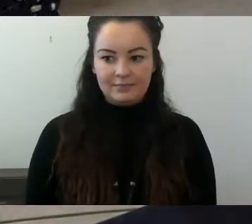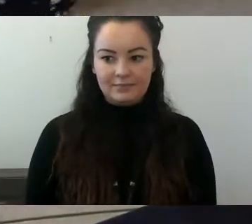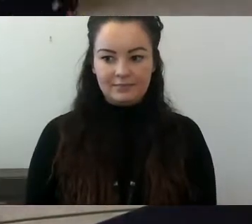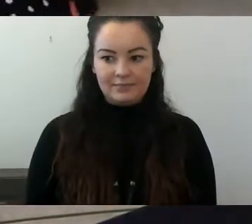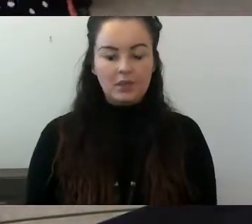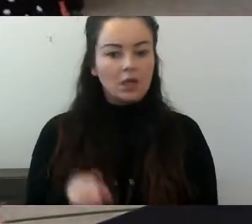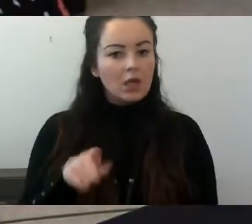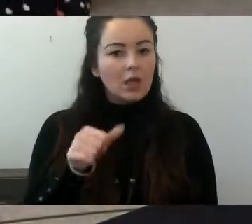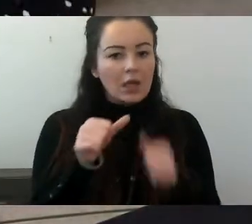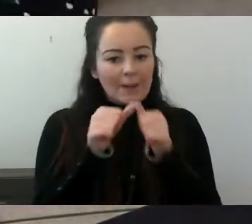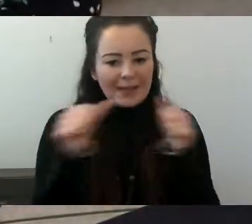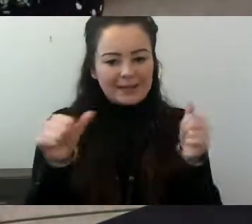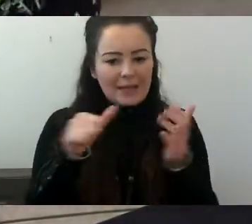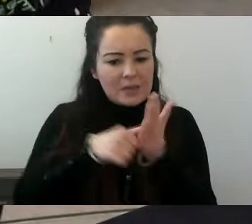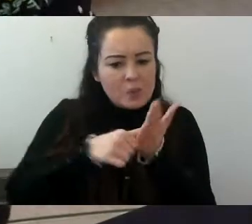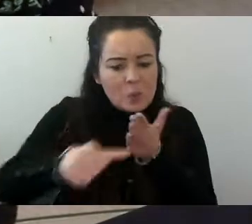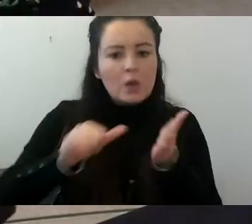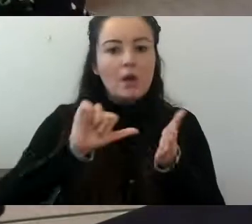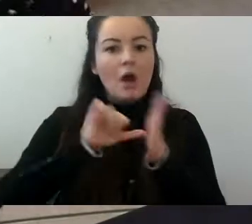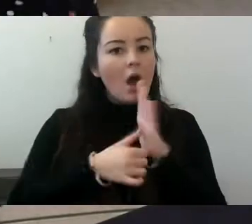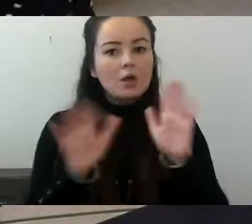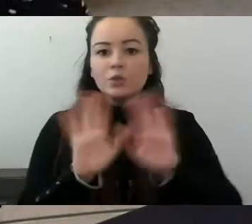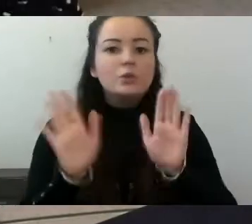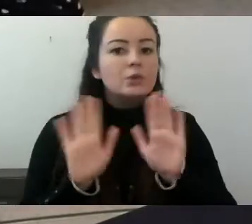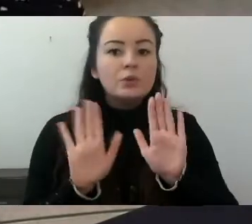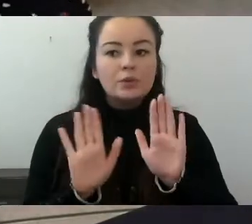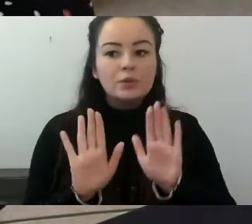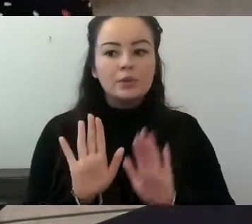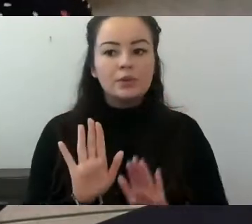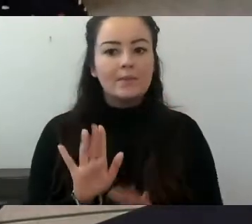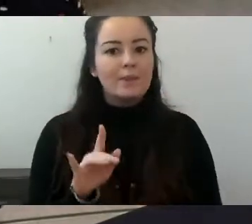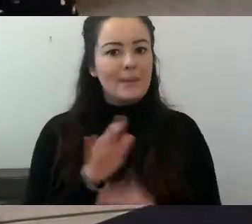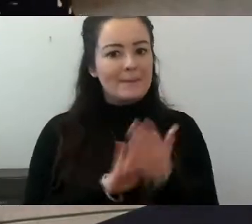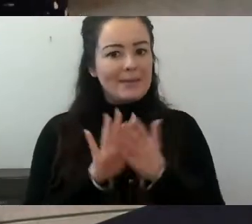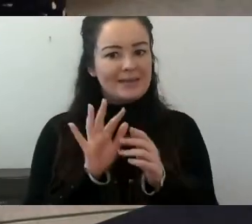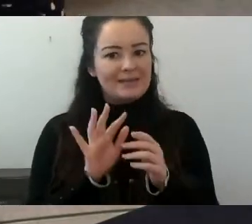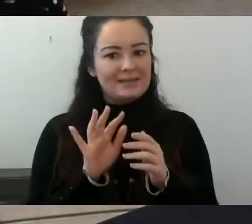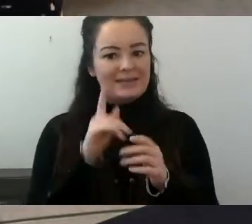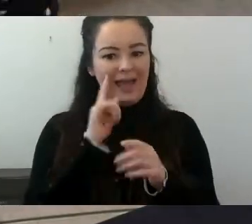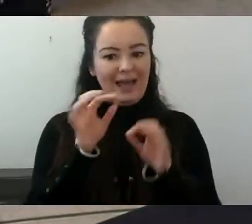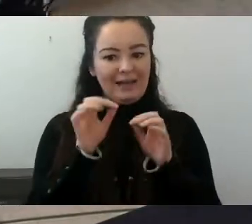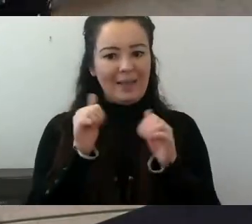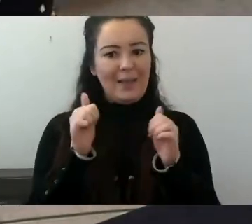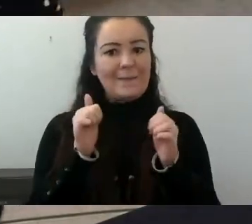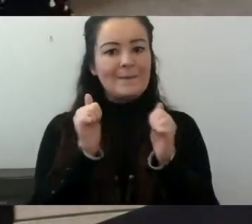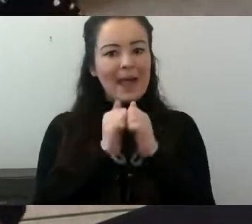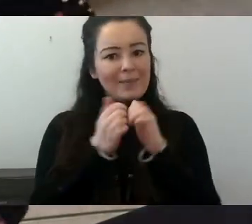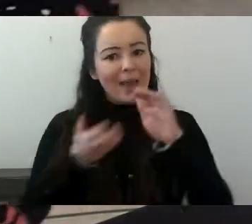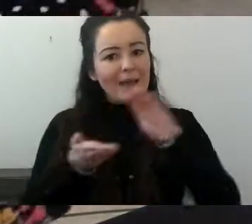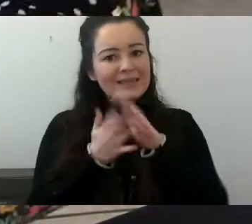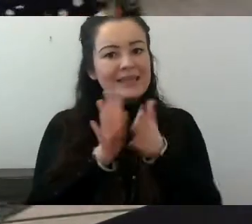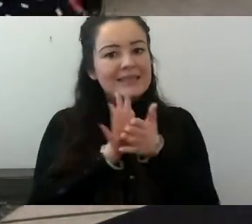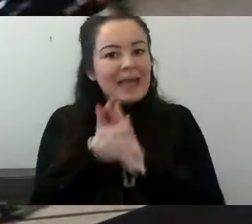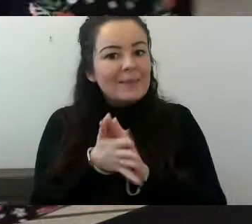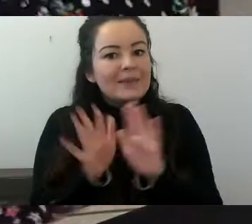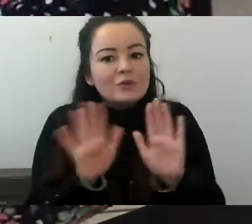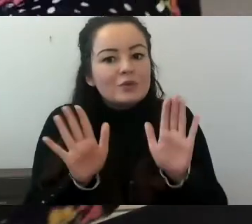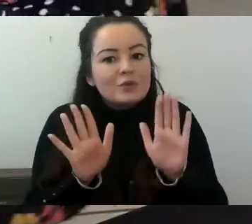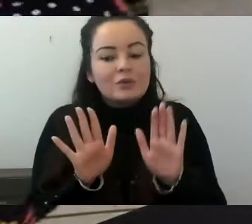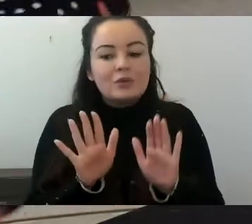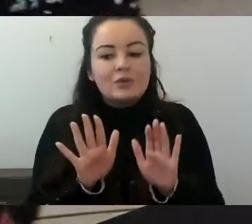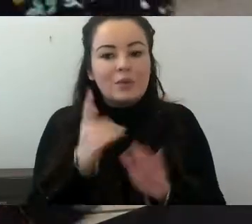And I'm not going to press the masking tape down too hard, just because it can rip the paper a bit afterwards when